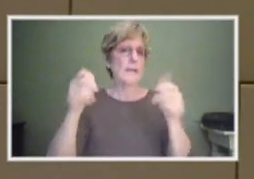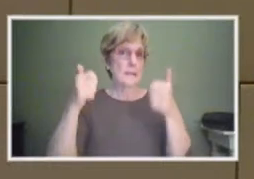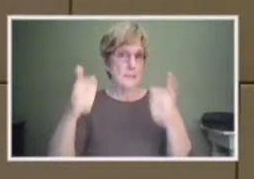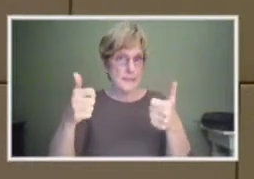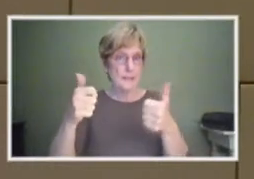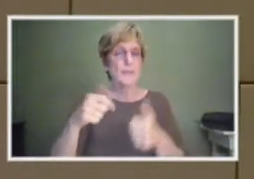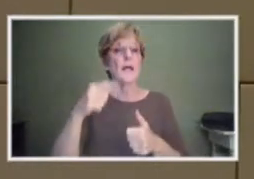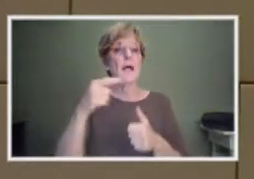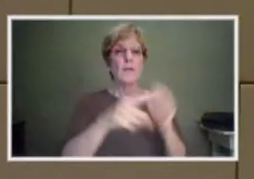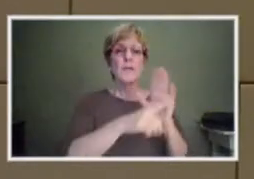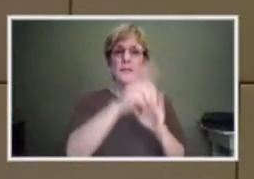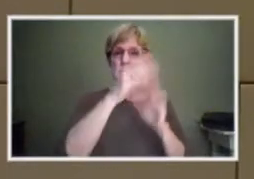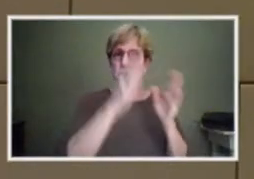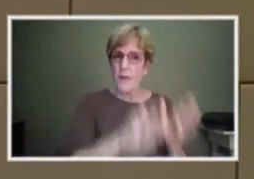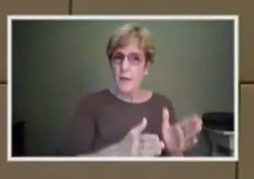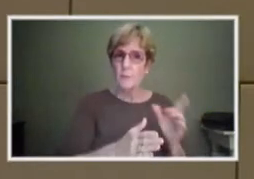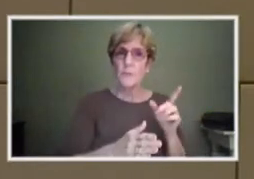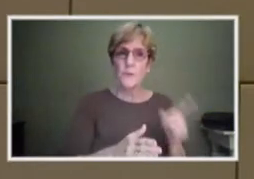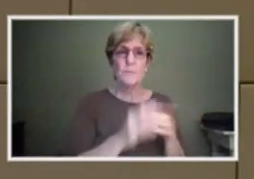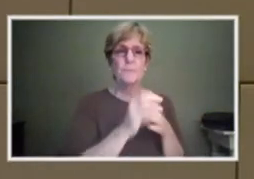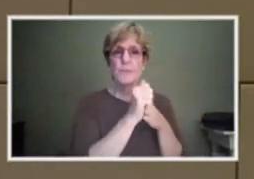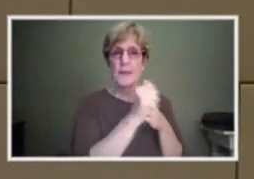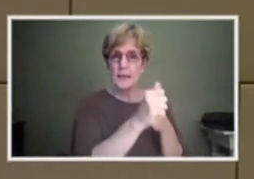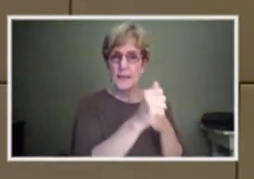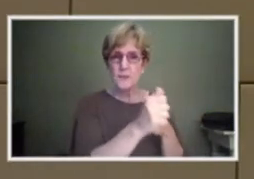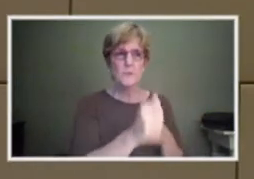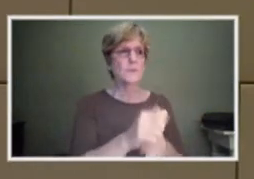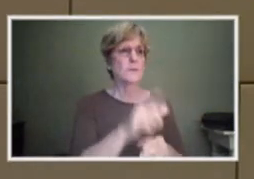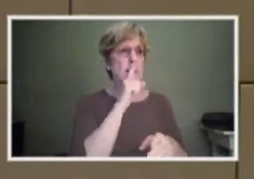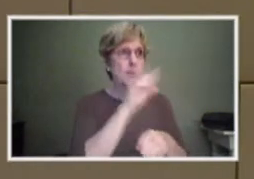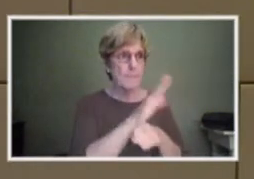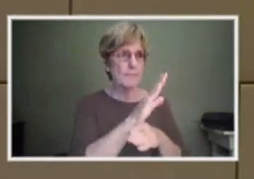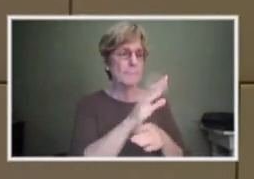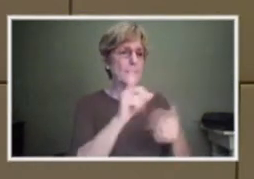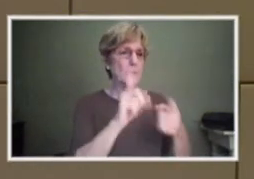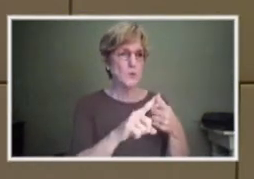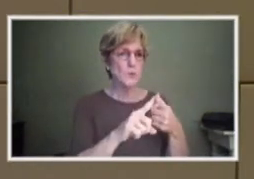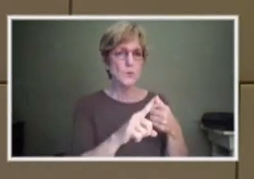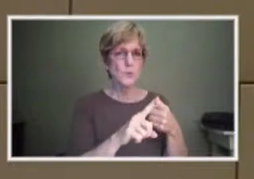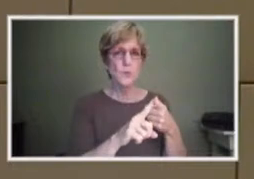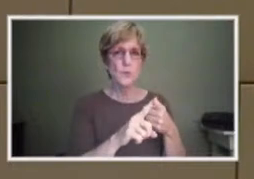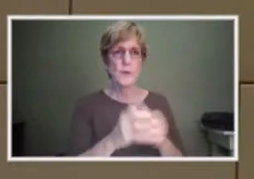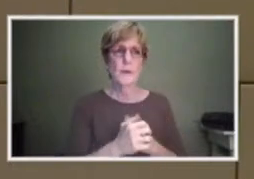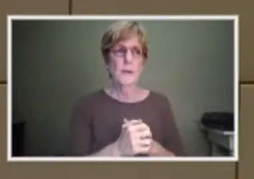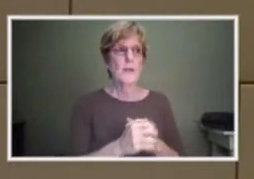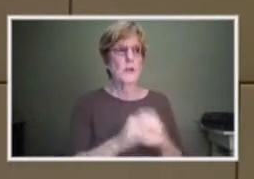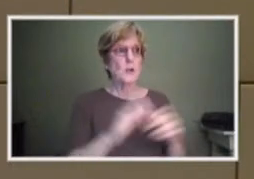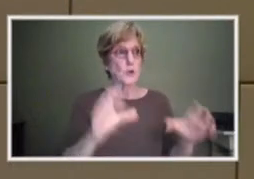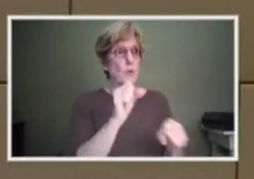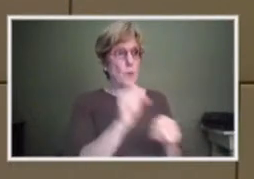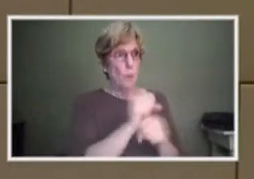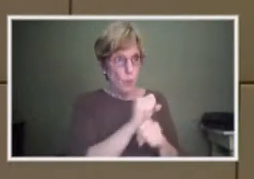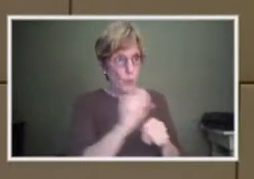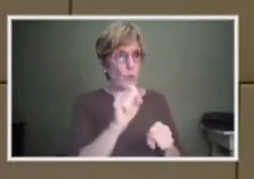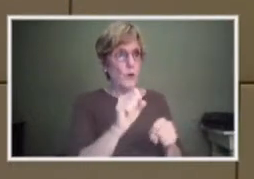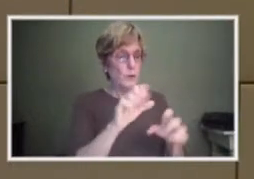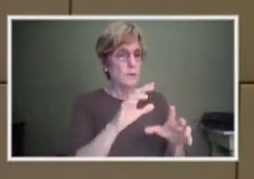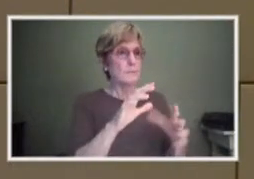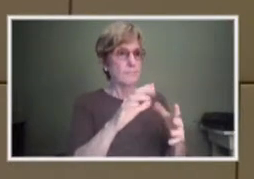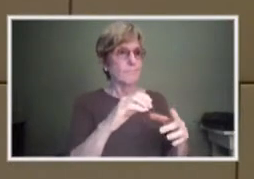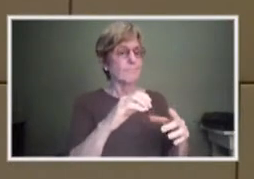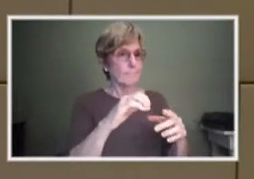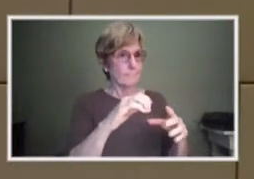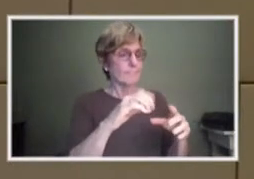developer and leaders' commitments towards doing workforce-related training,